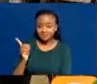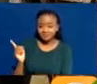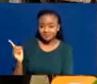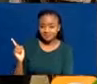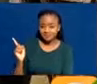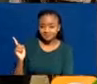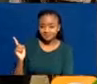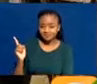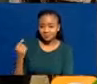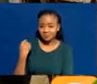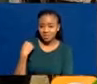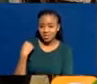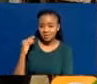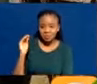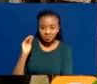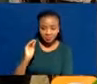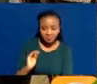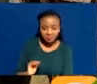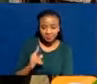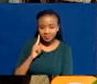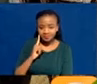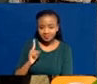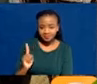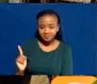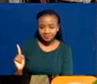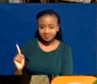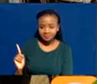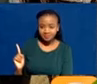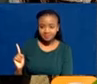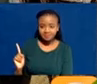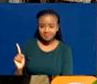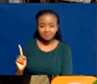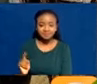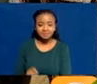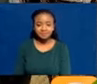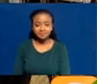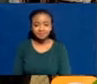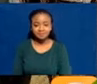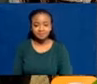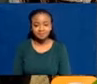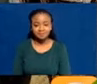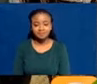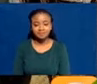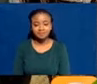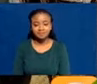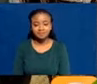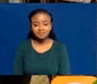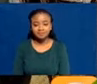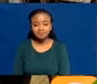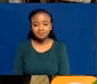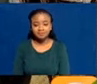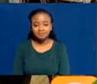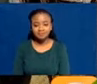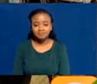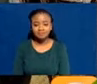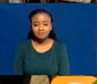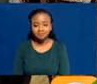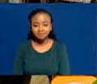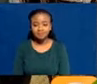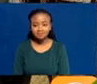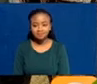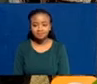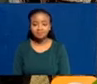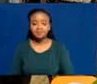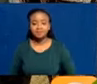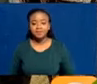common zebras, 49 gravy zebras, 51 buffaloes, 12 giraffes, and 205 elephants have also